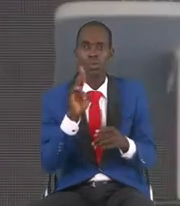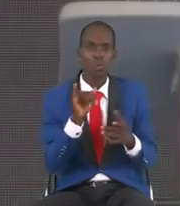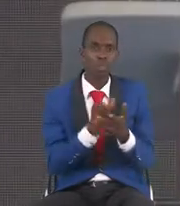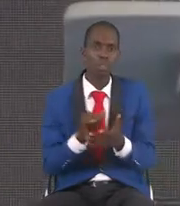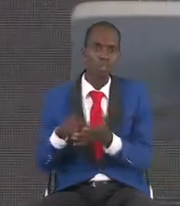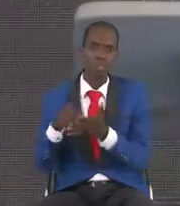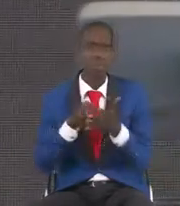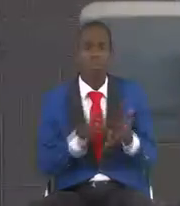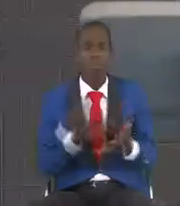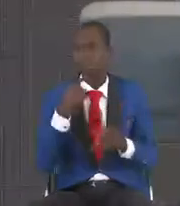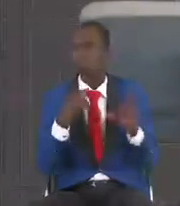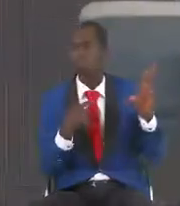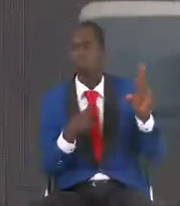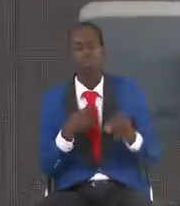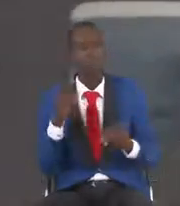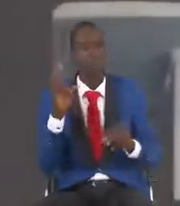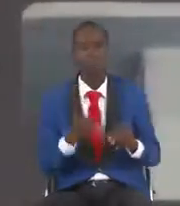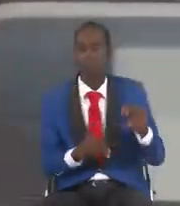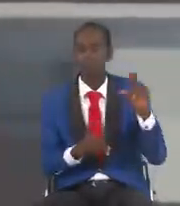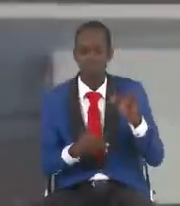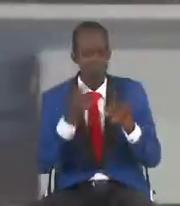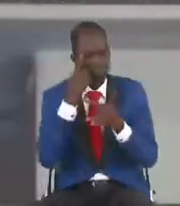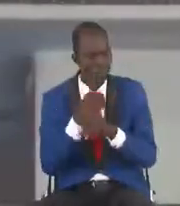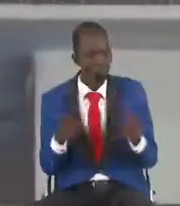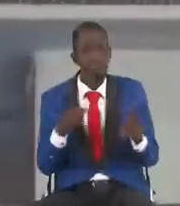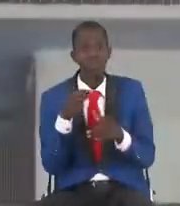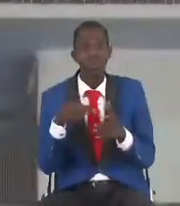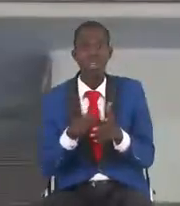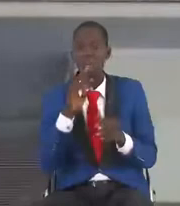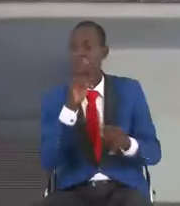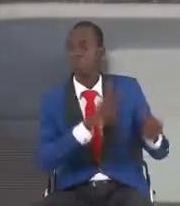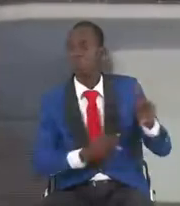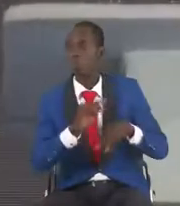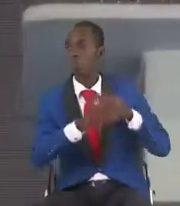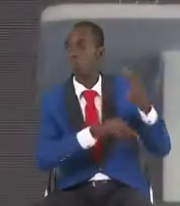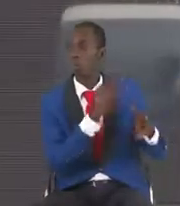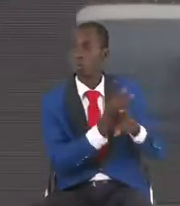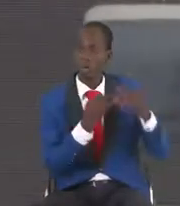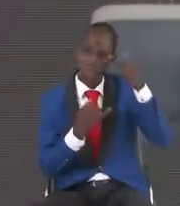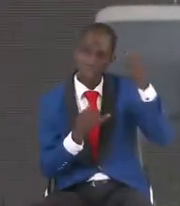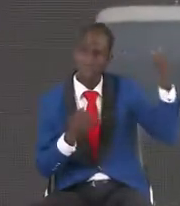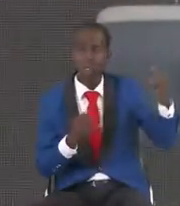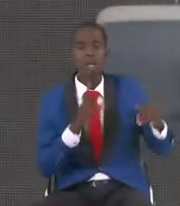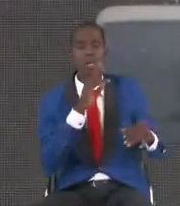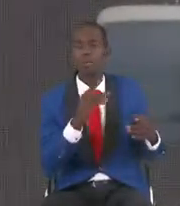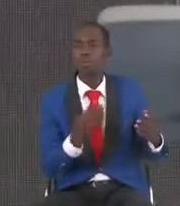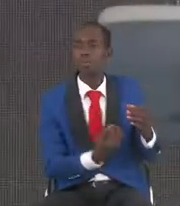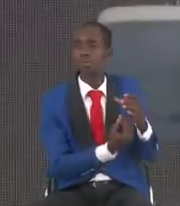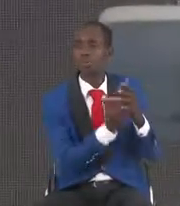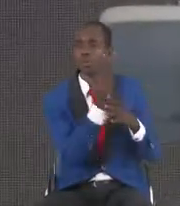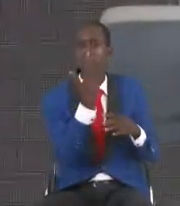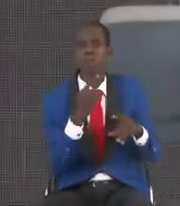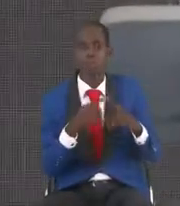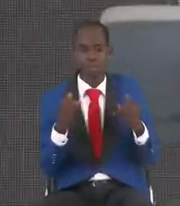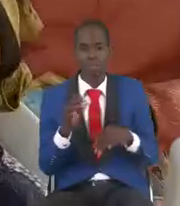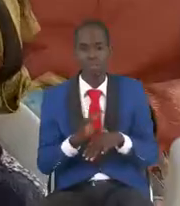no, no, no. These are the people of the world, and they're going from worse to worse. But now the church is